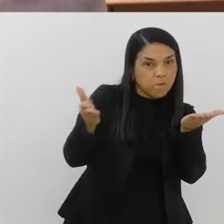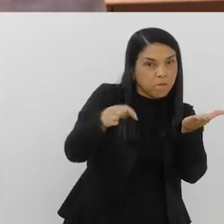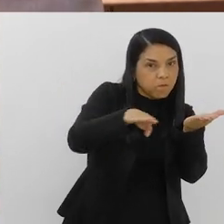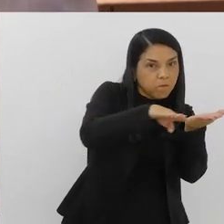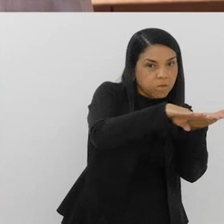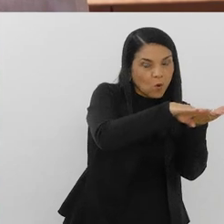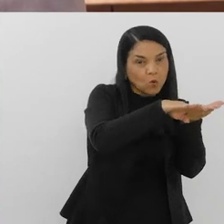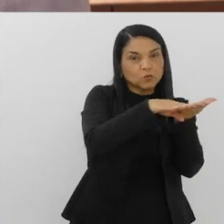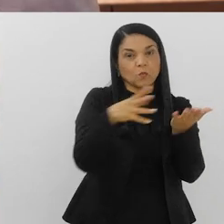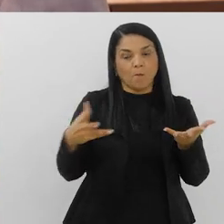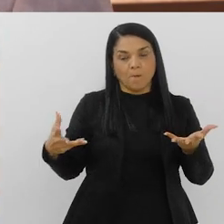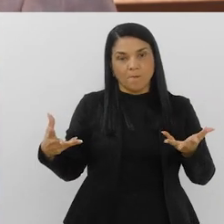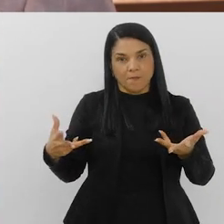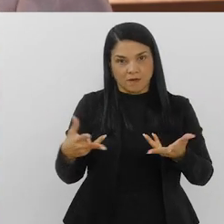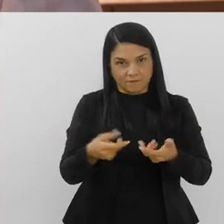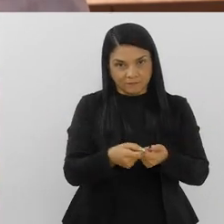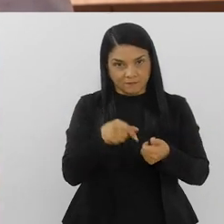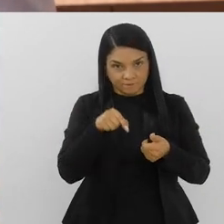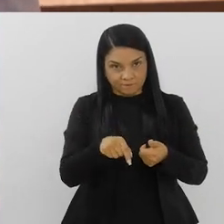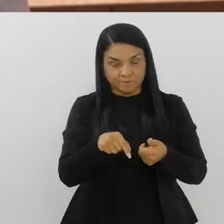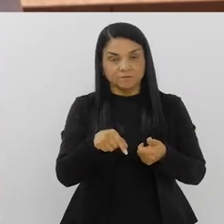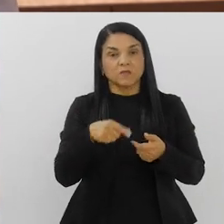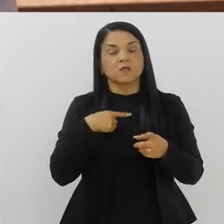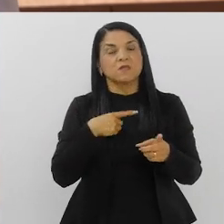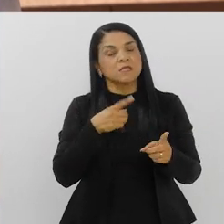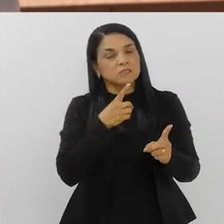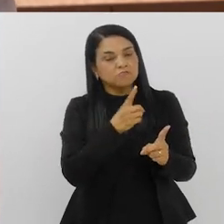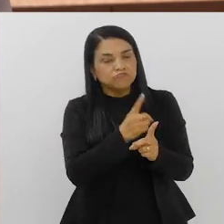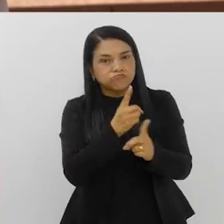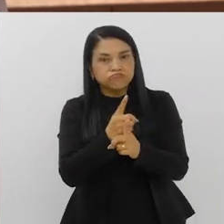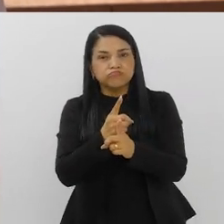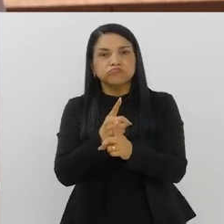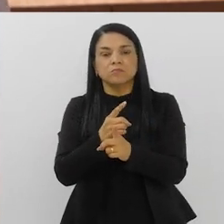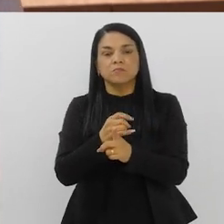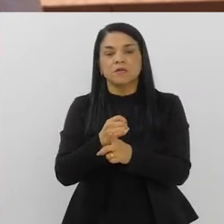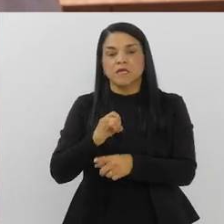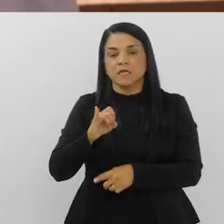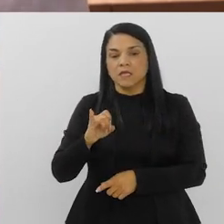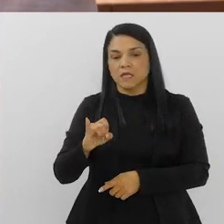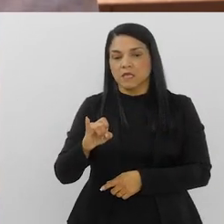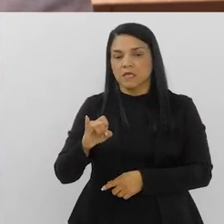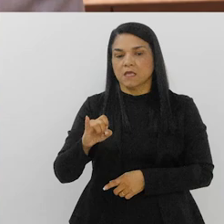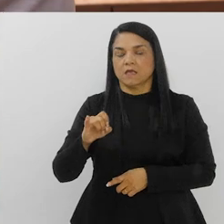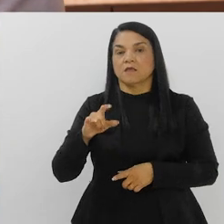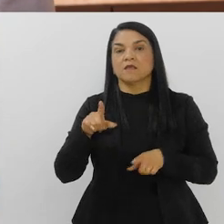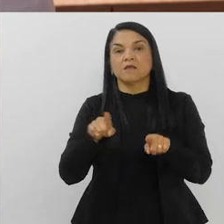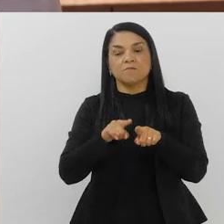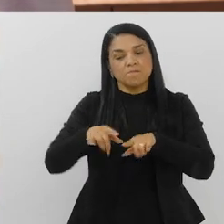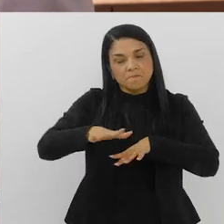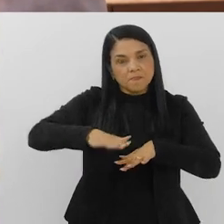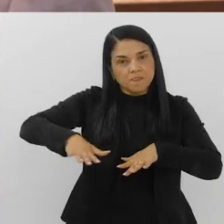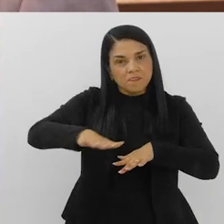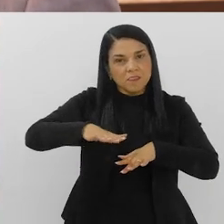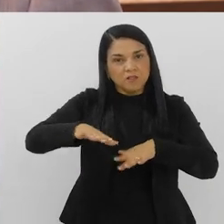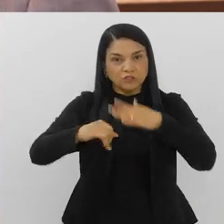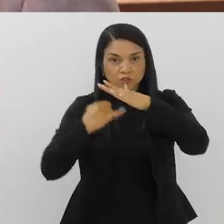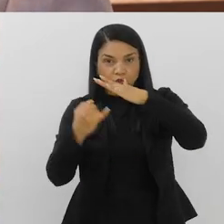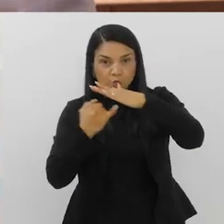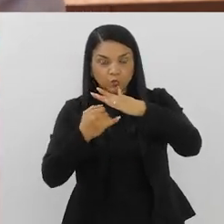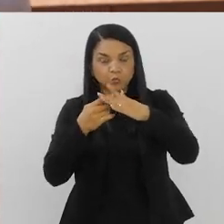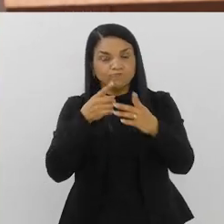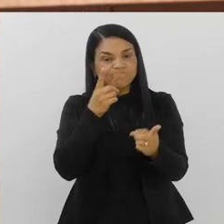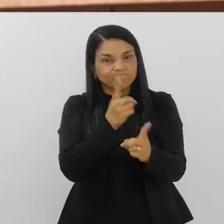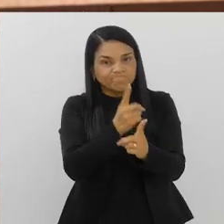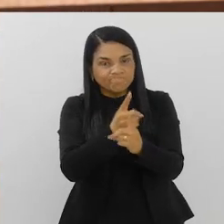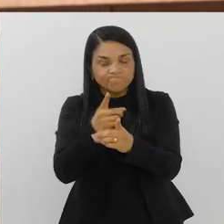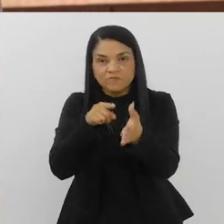IPHAN demanded that it was made an arqueological research in this area, just because we knew historically